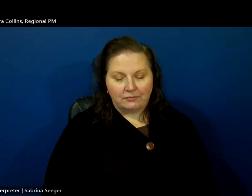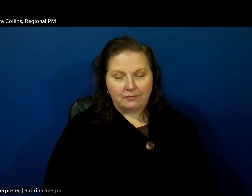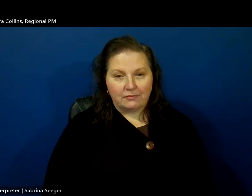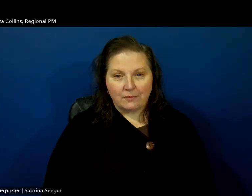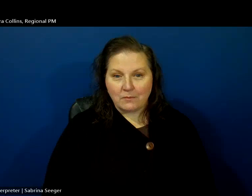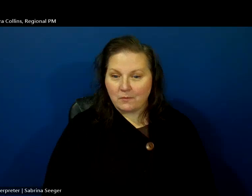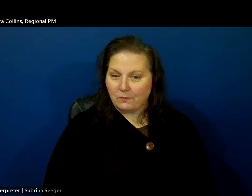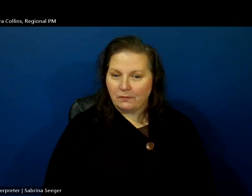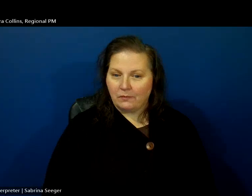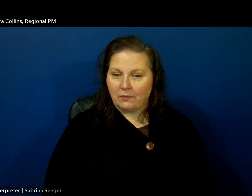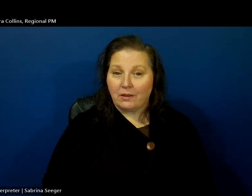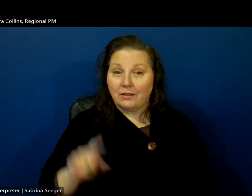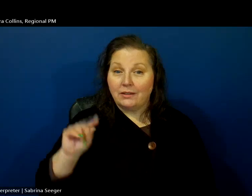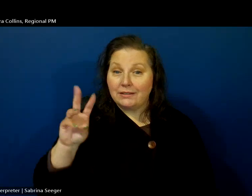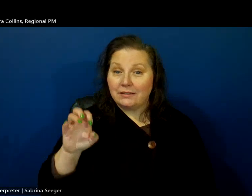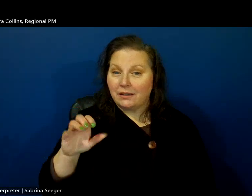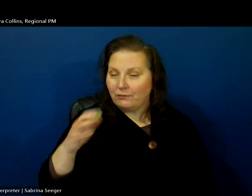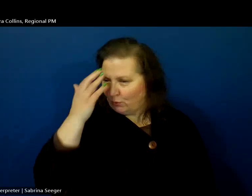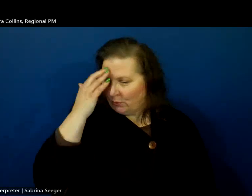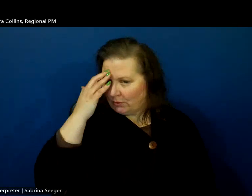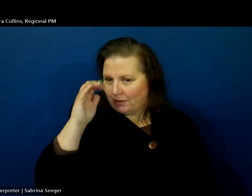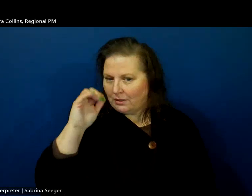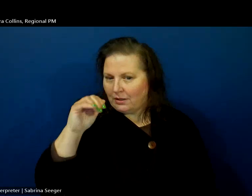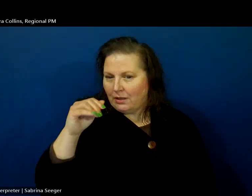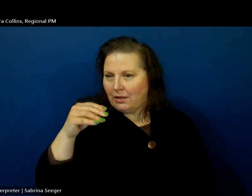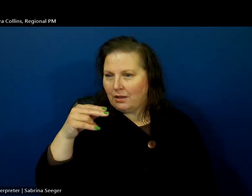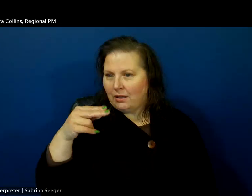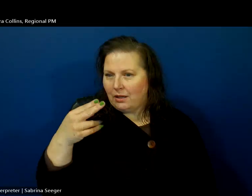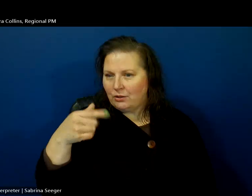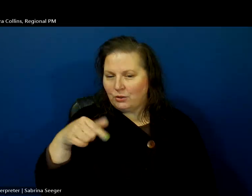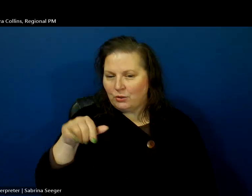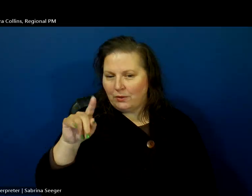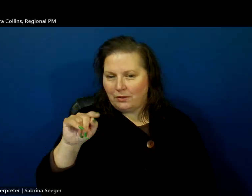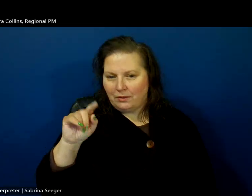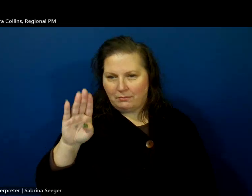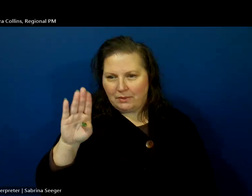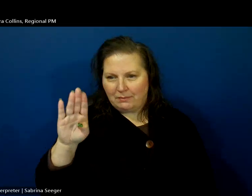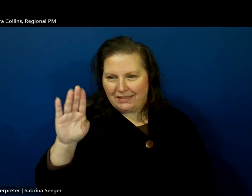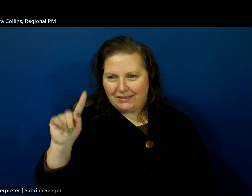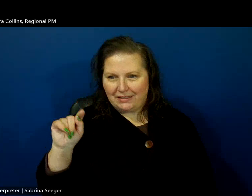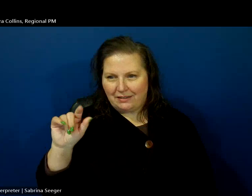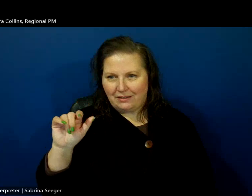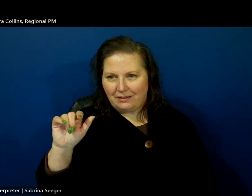Do you know who the people are? HQ, ATDD, and KO?